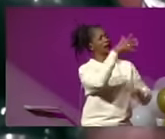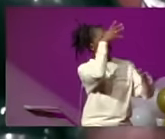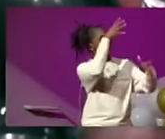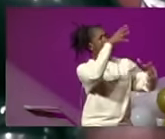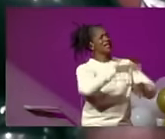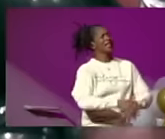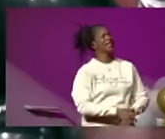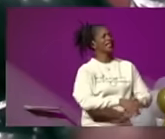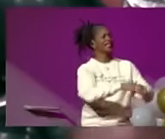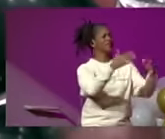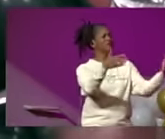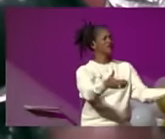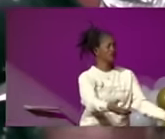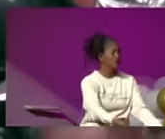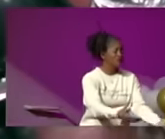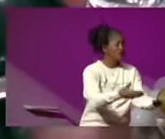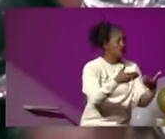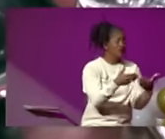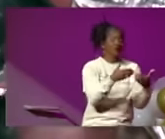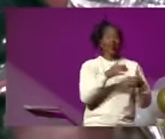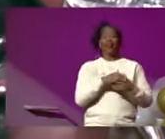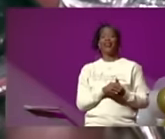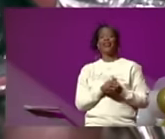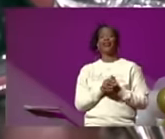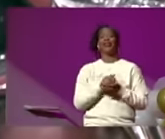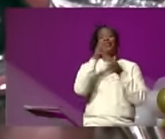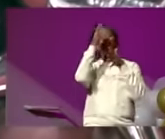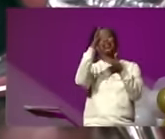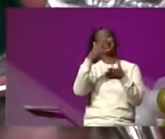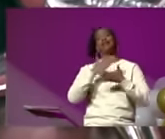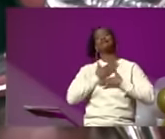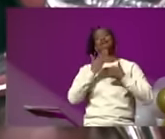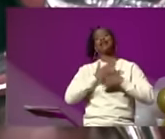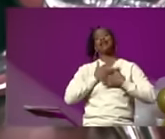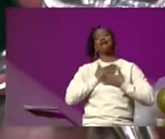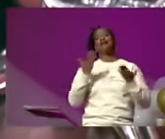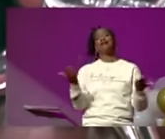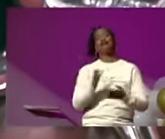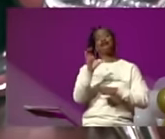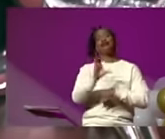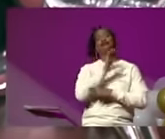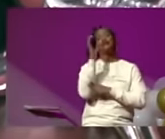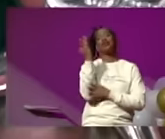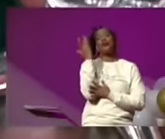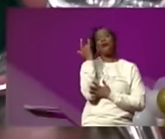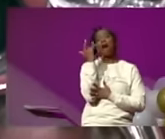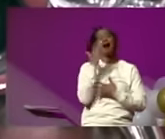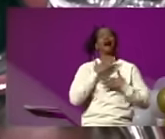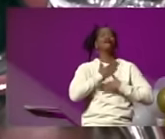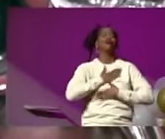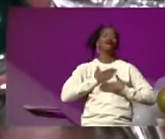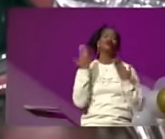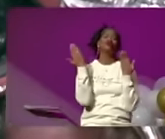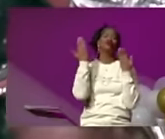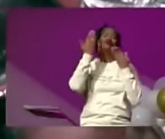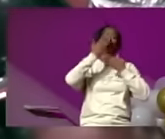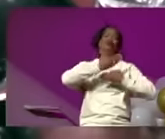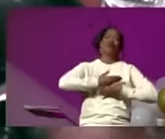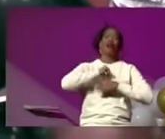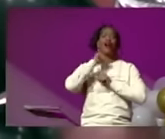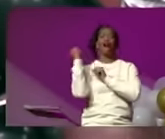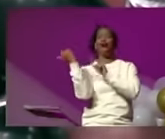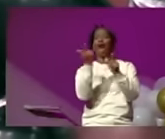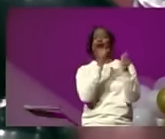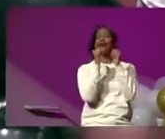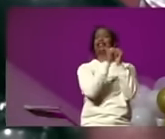"Granddaddy, I'm so glad to spend Christmas with you, because there's nothing like being in the dark and all of us